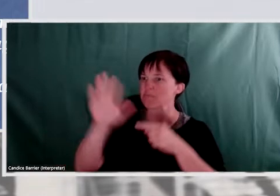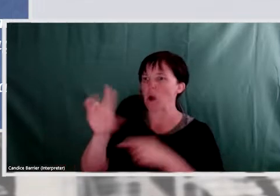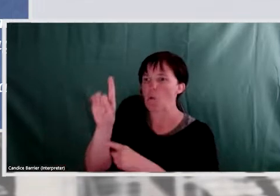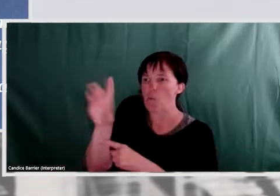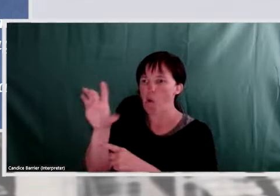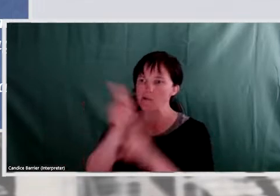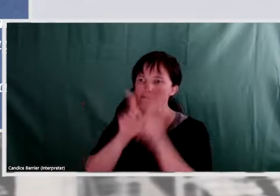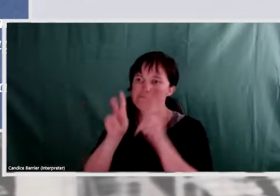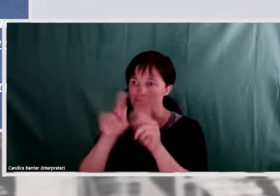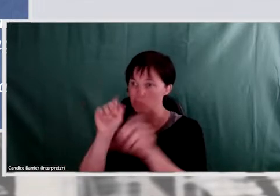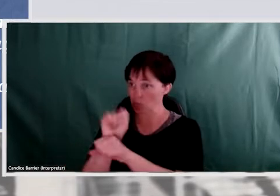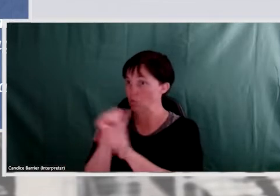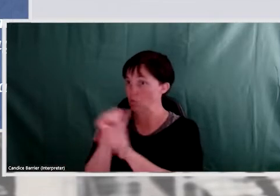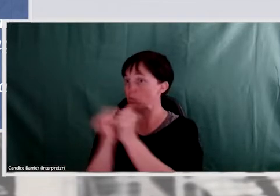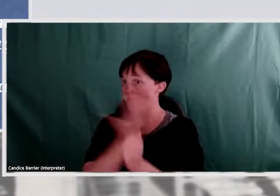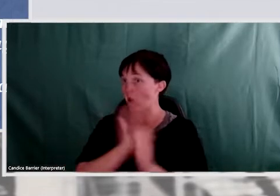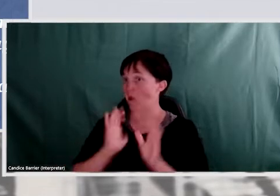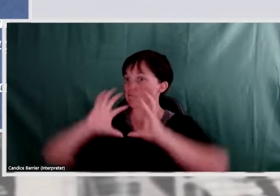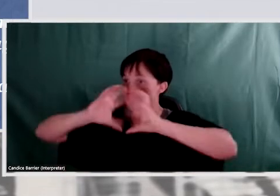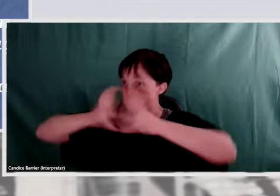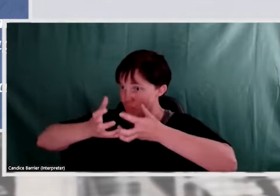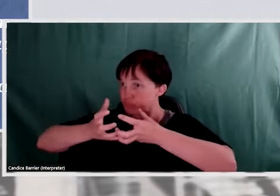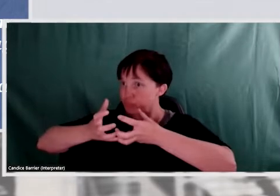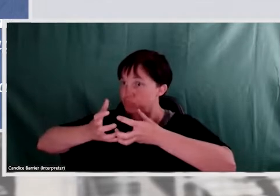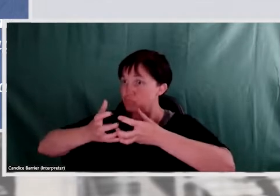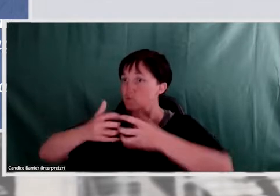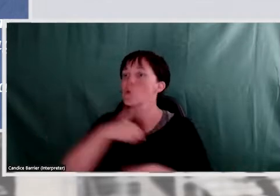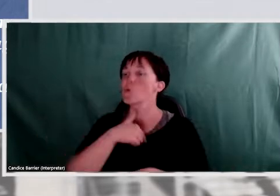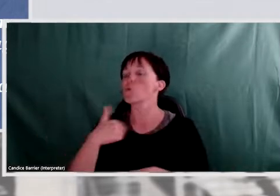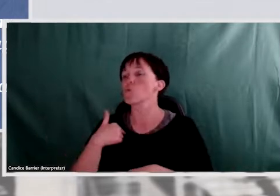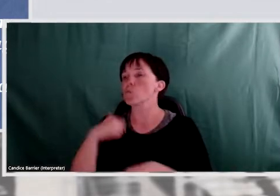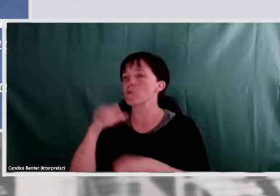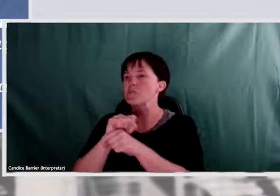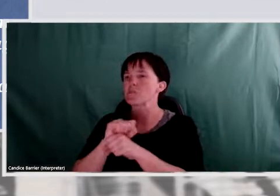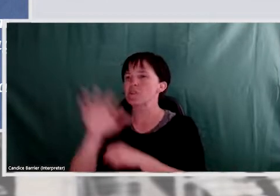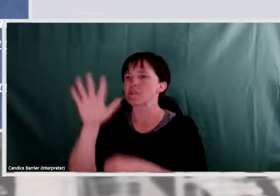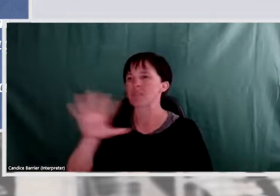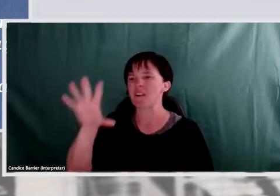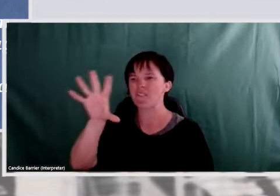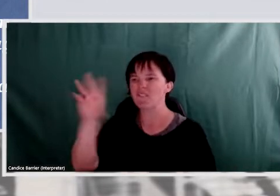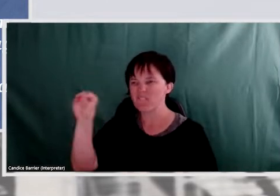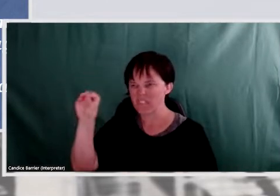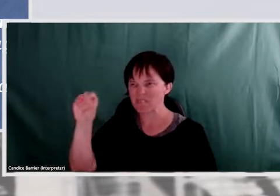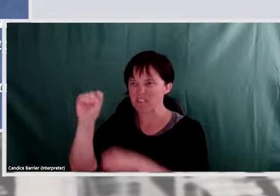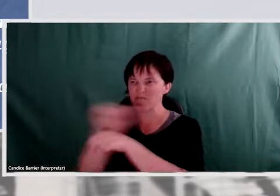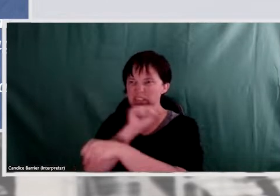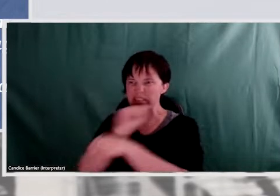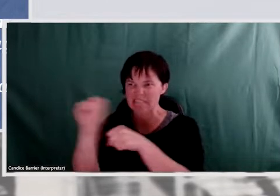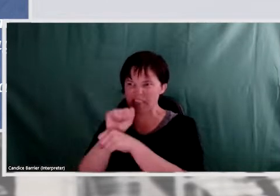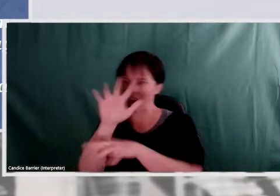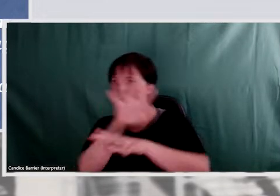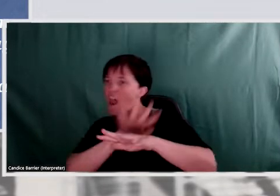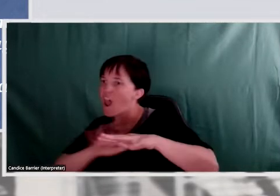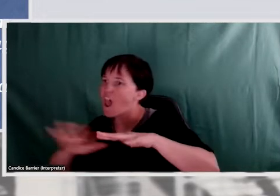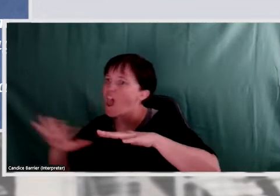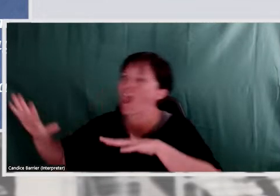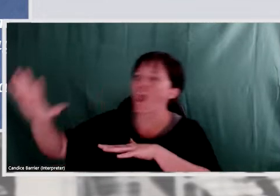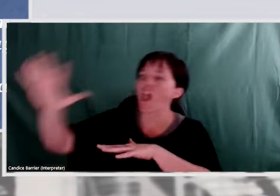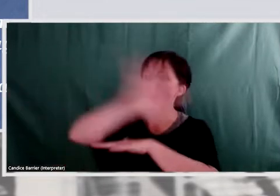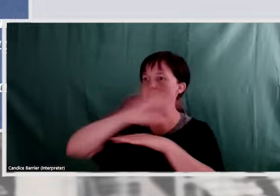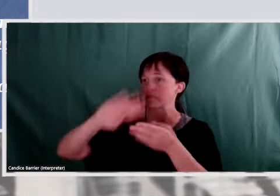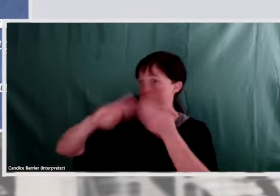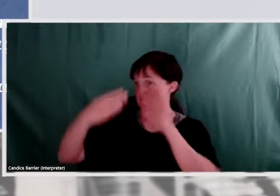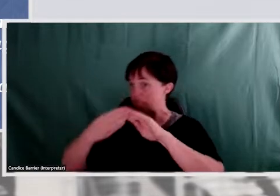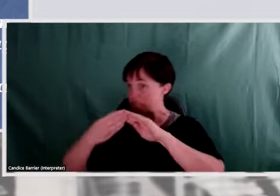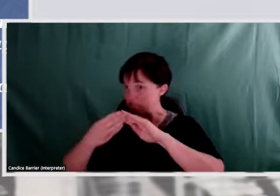our team. Again, we are working out of about 50 facilities across the city, and we